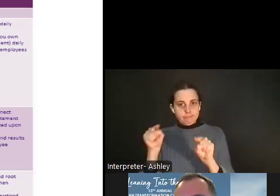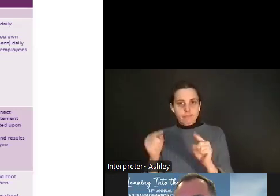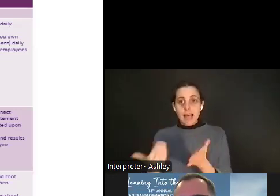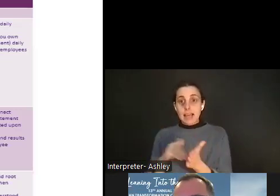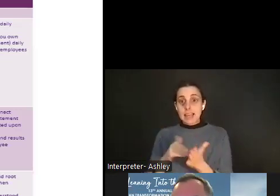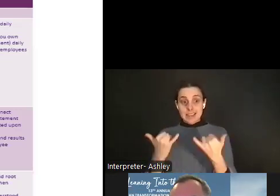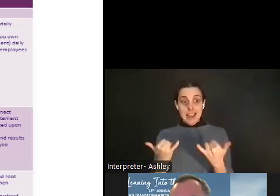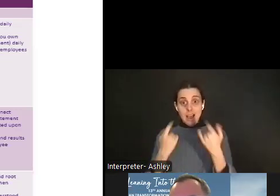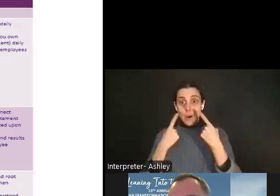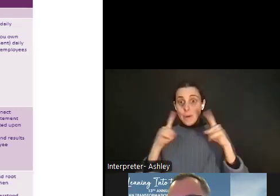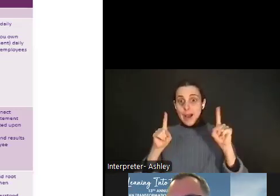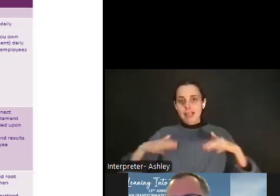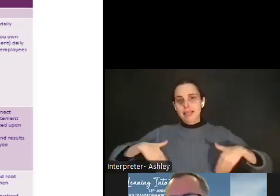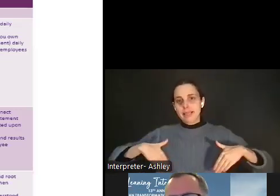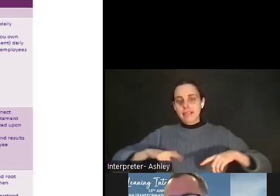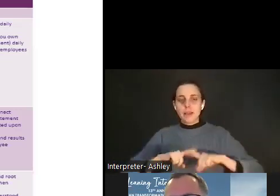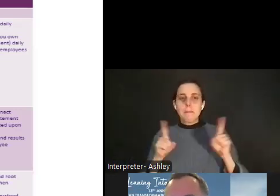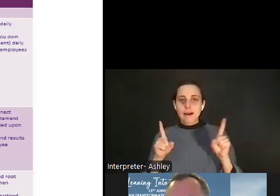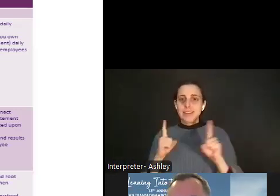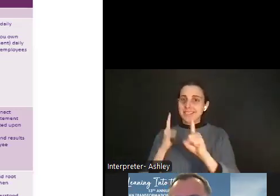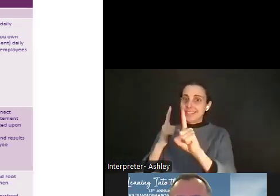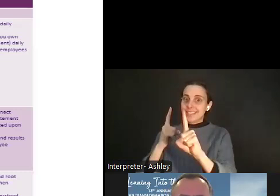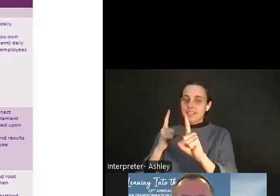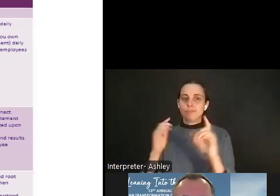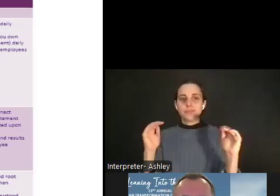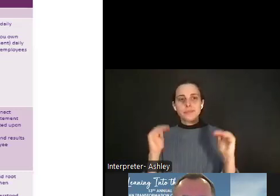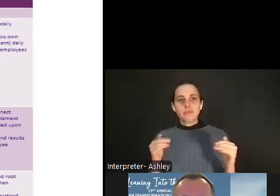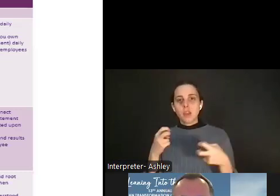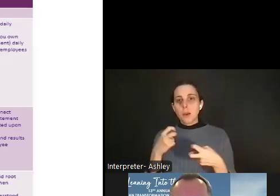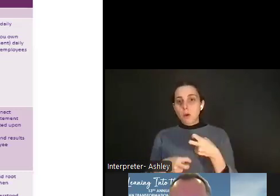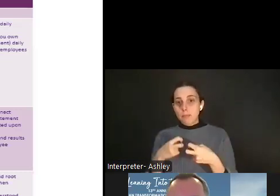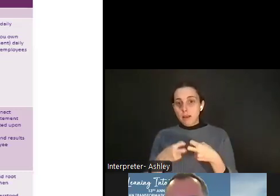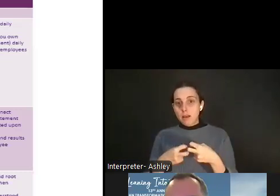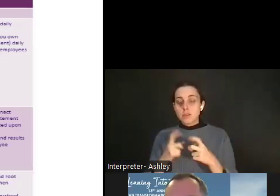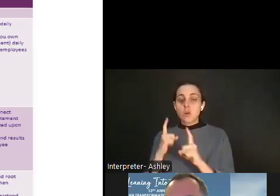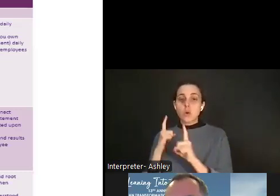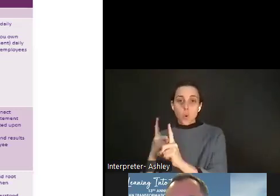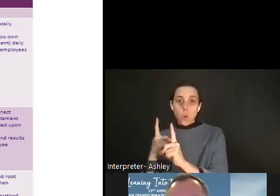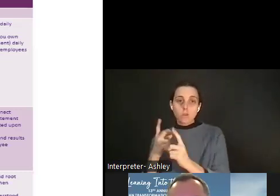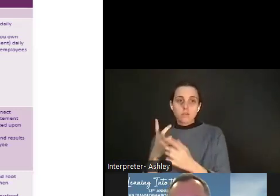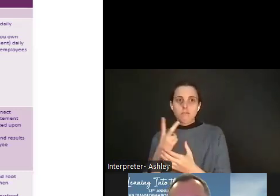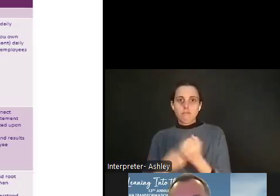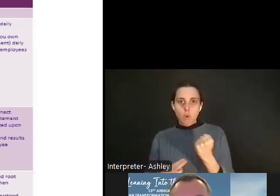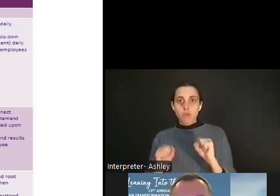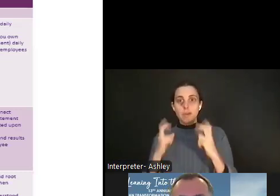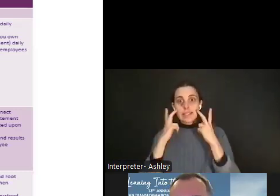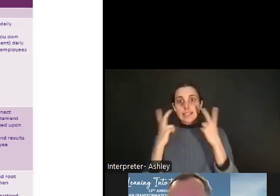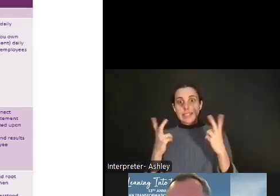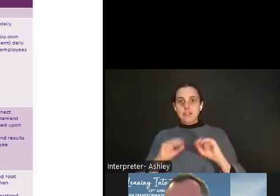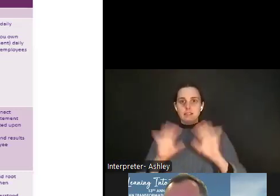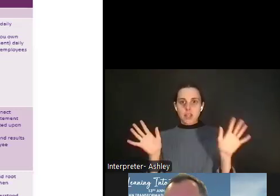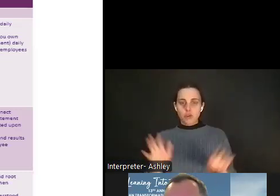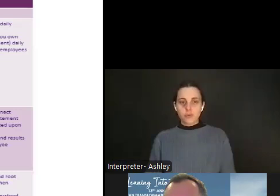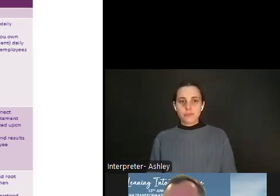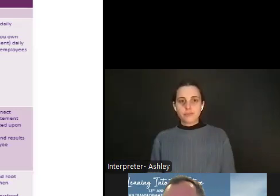where we're aiming. Also, problems and goals are visible in that dimension. Standard work is the next